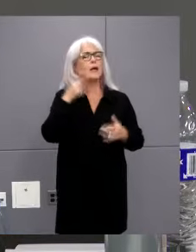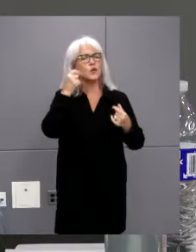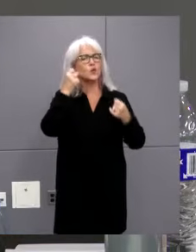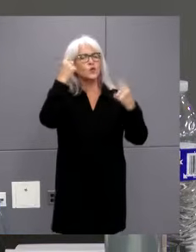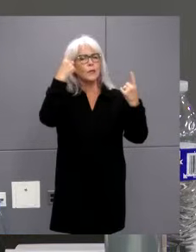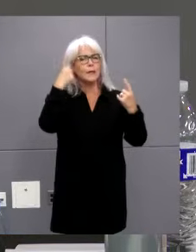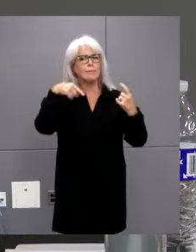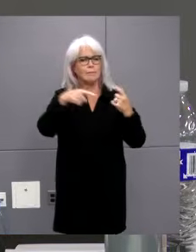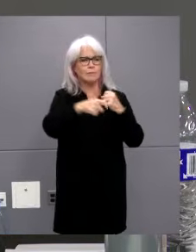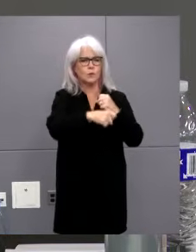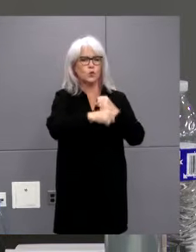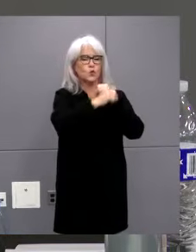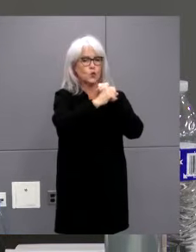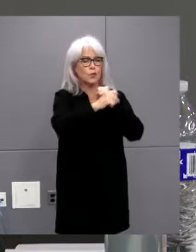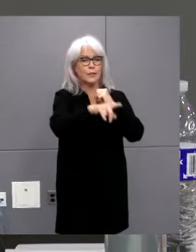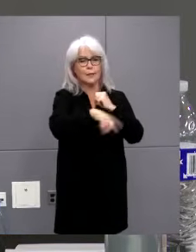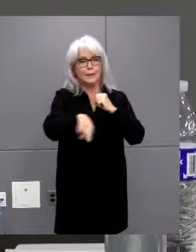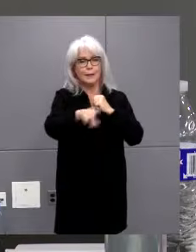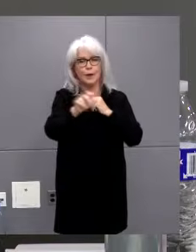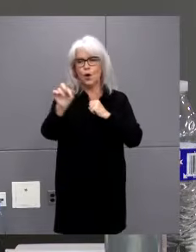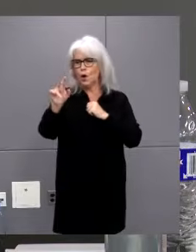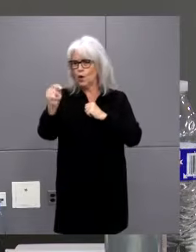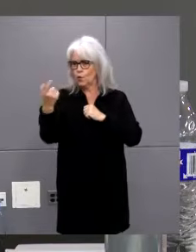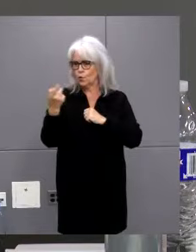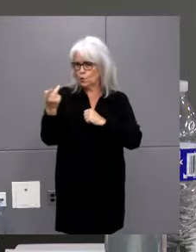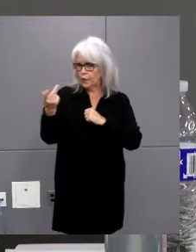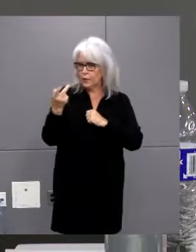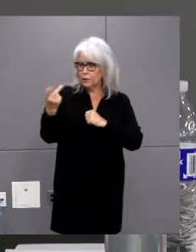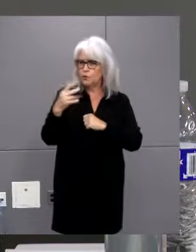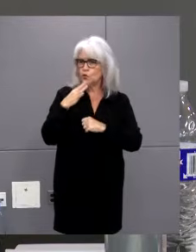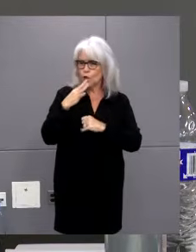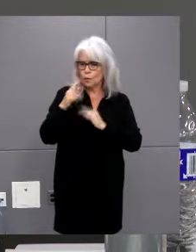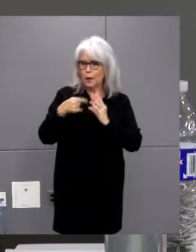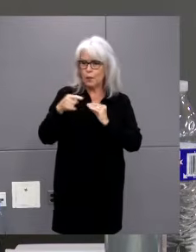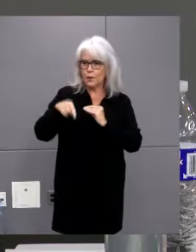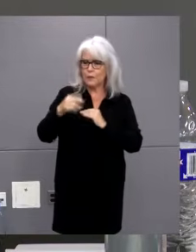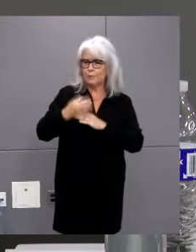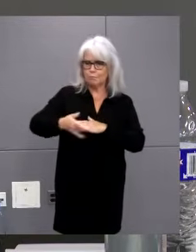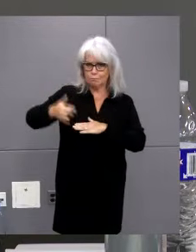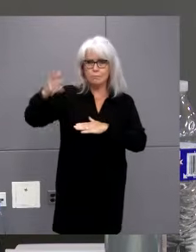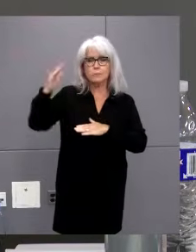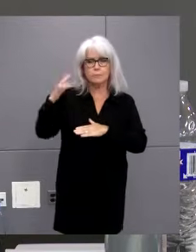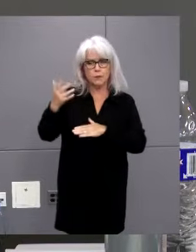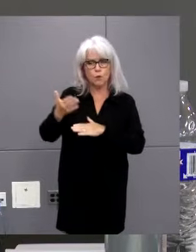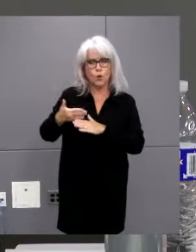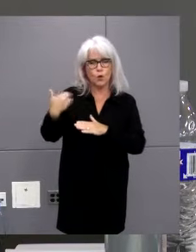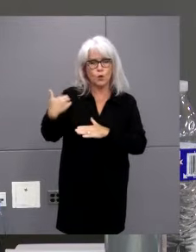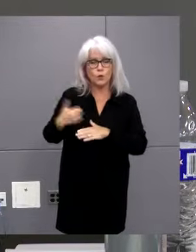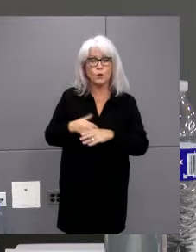for security. Art, you and I have talked about this in the past. I